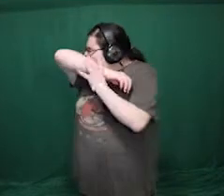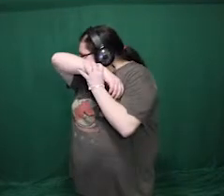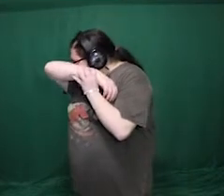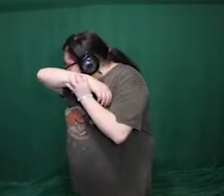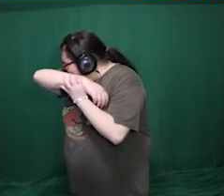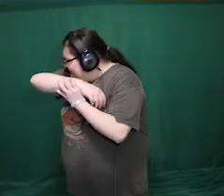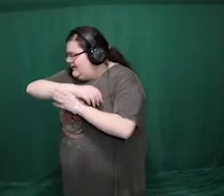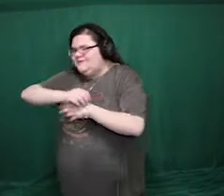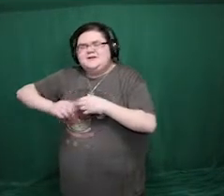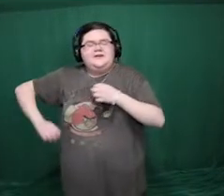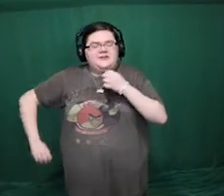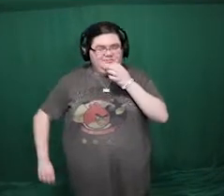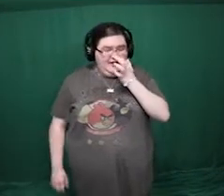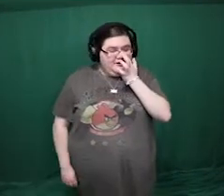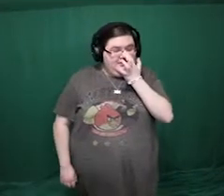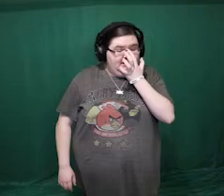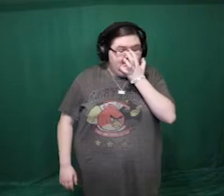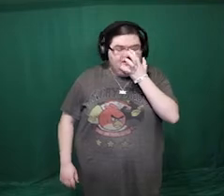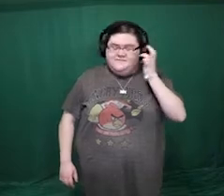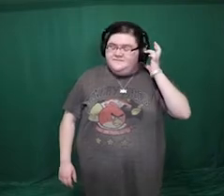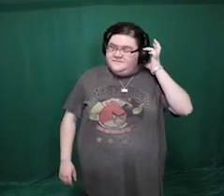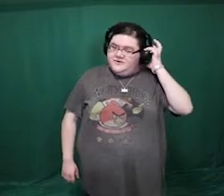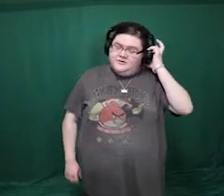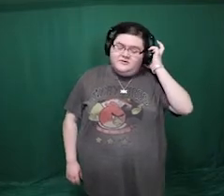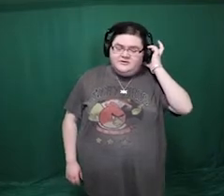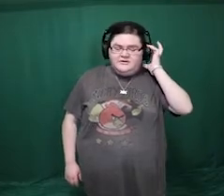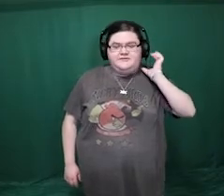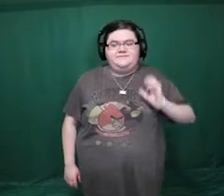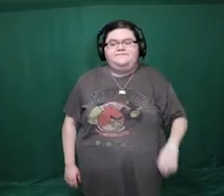that was intense, bro! Oh my gosh, bless me!